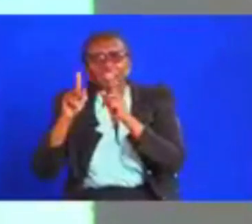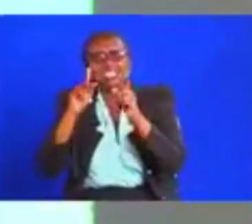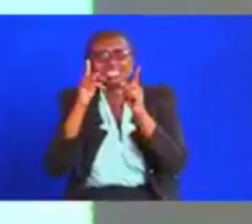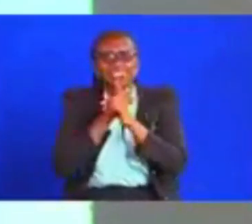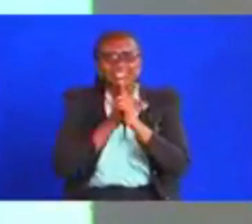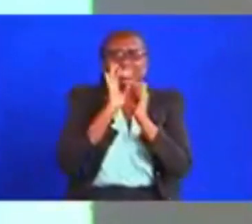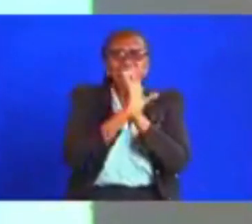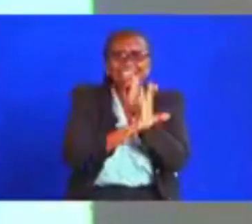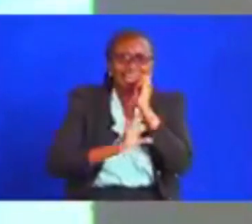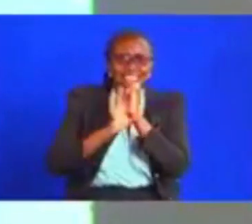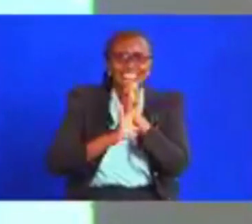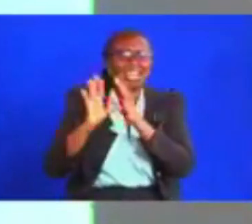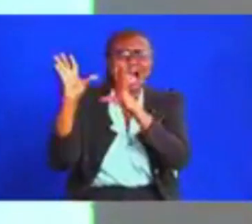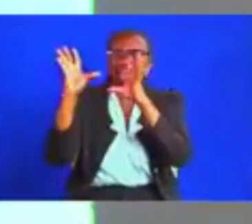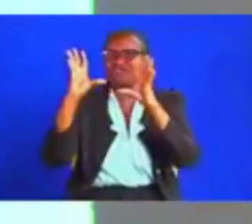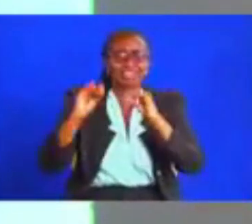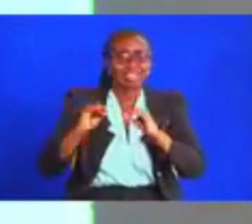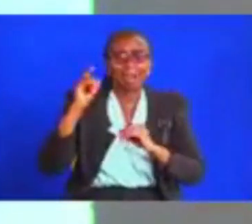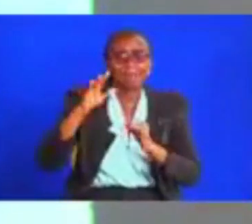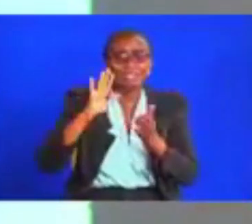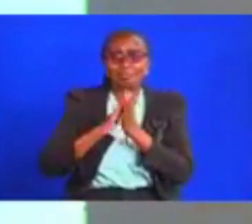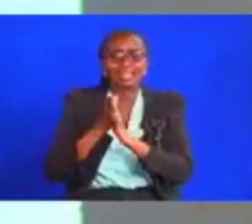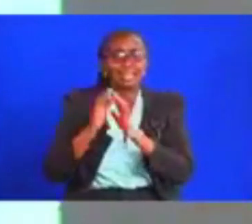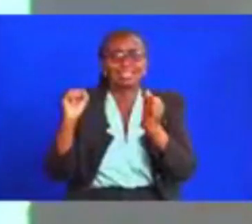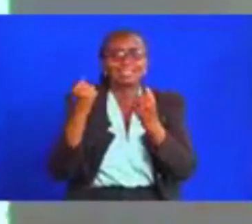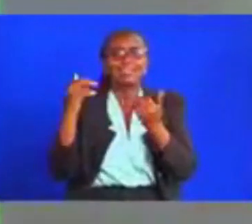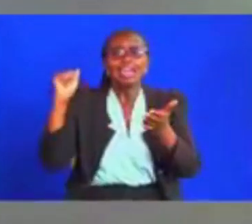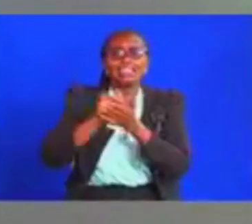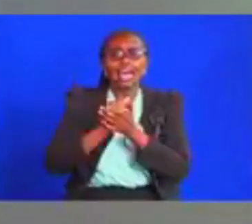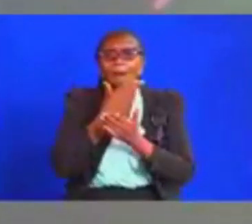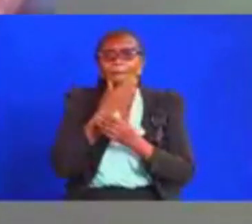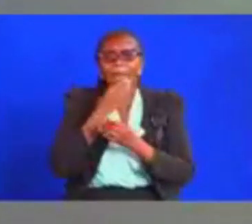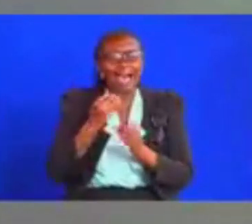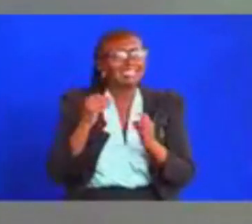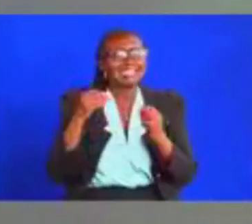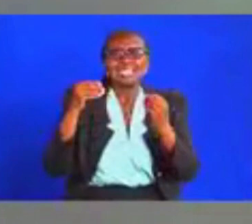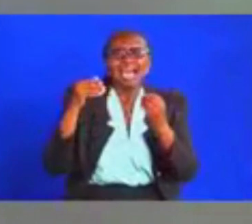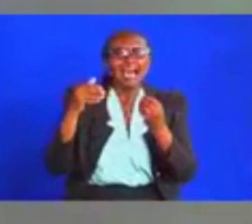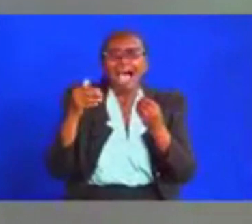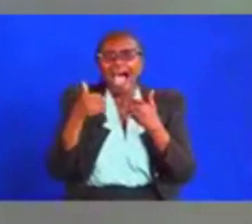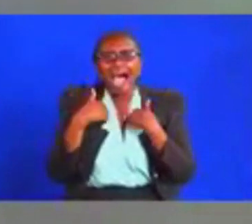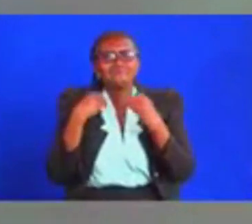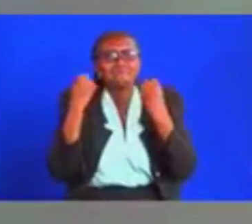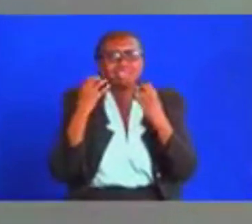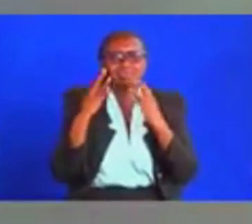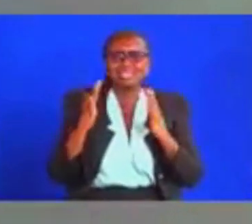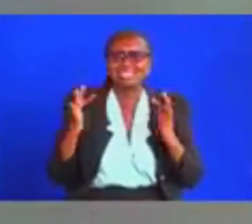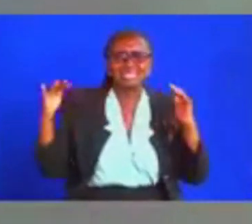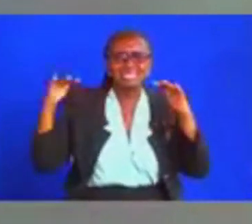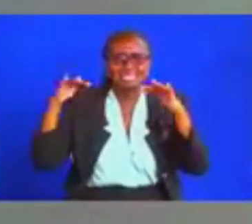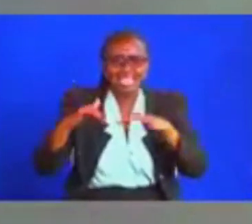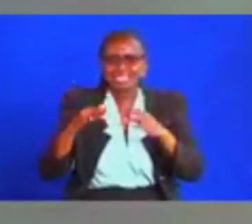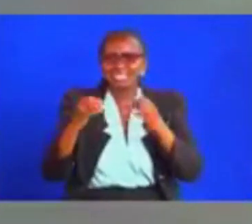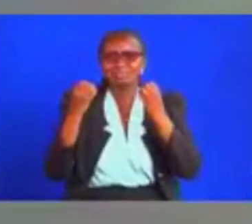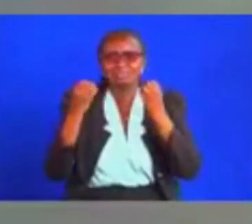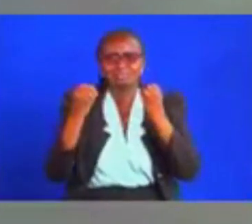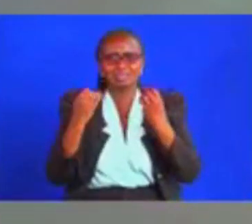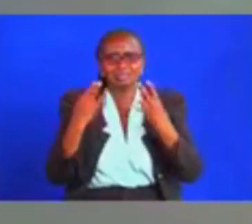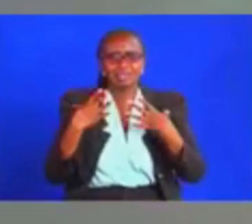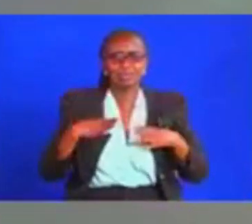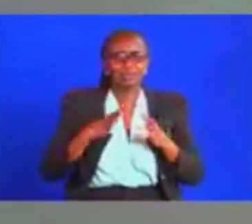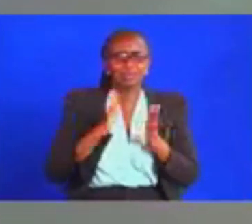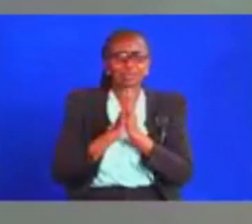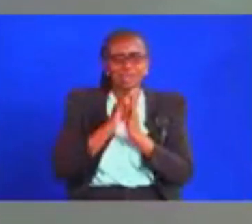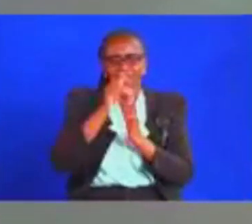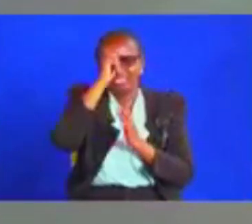theme: Africa must be saved. That man packed up stadiums, not with from an honest standpoint and with all due respect to